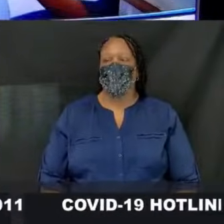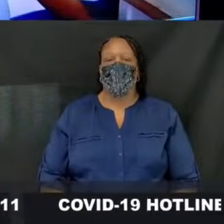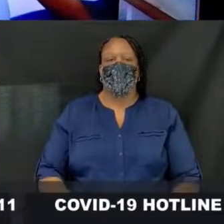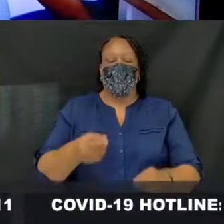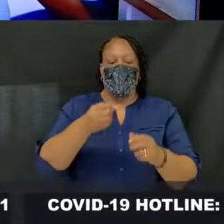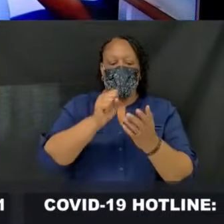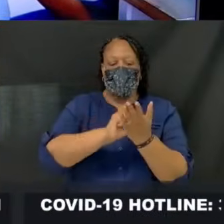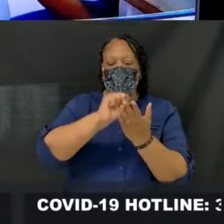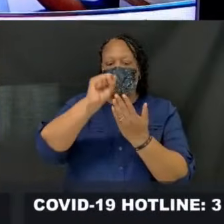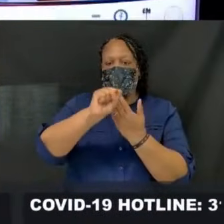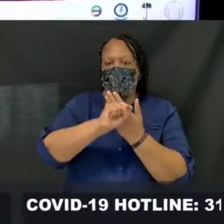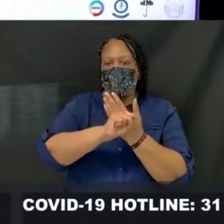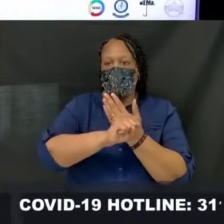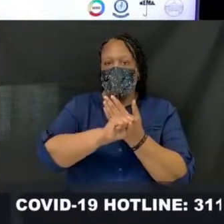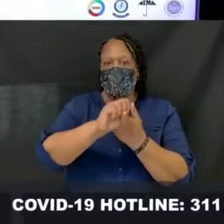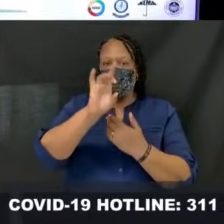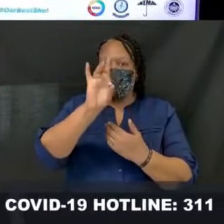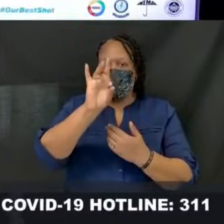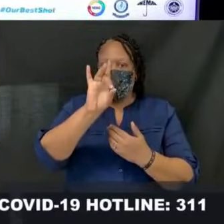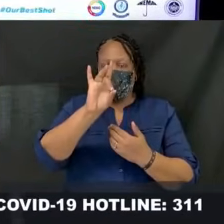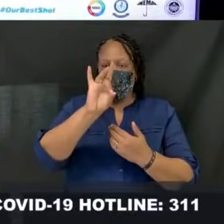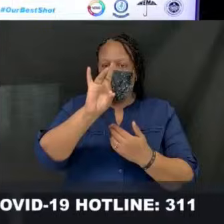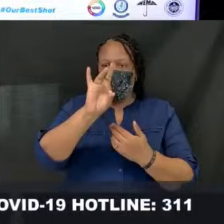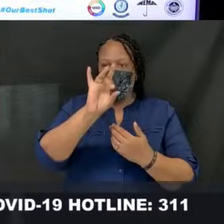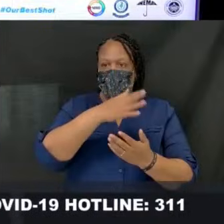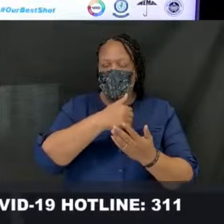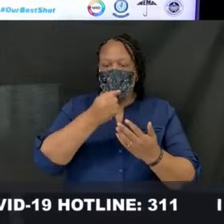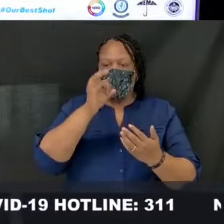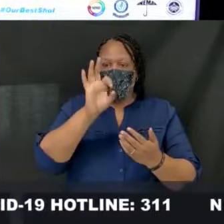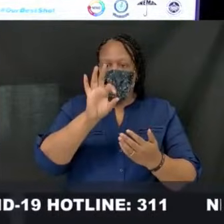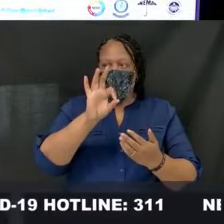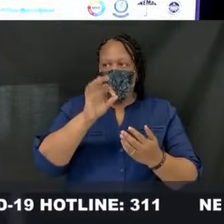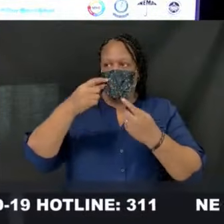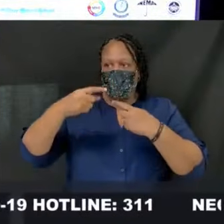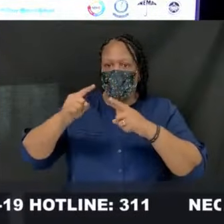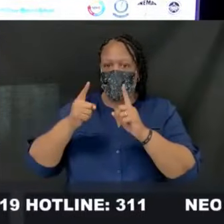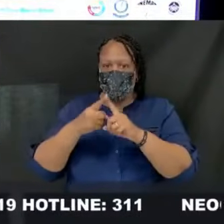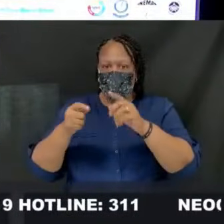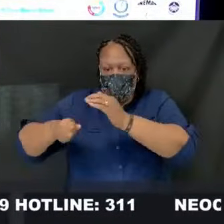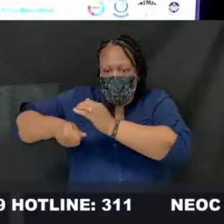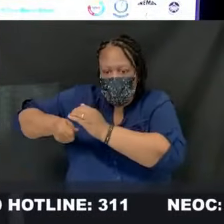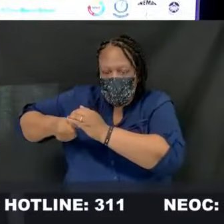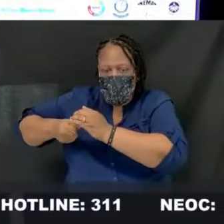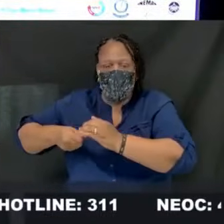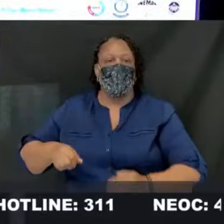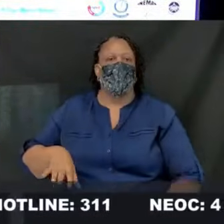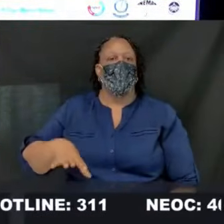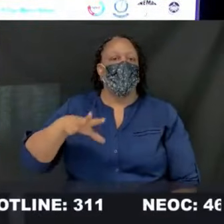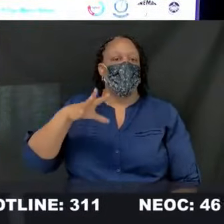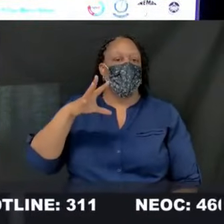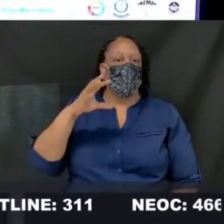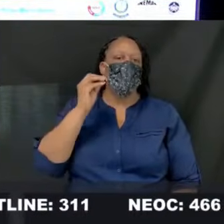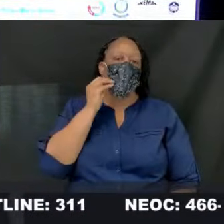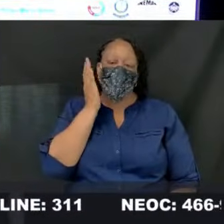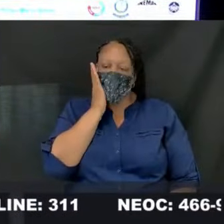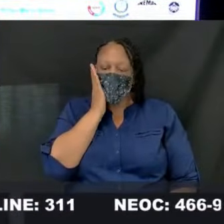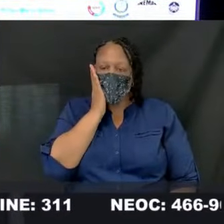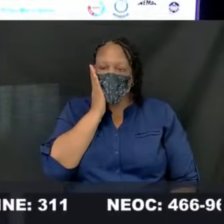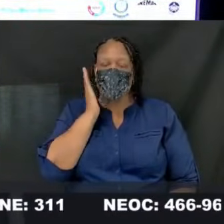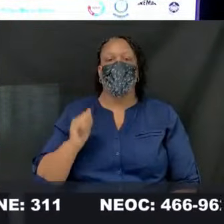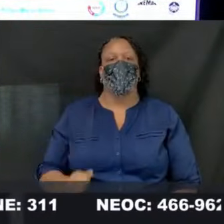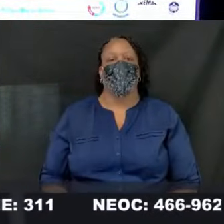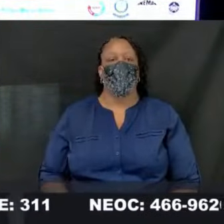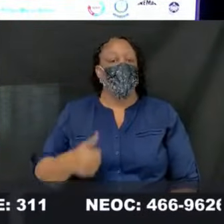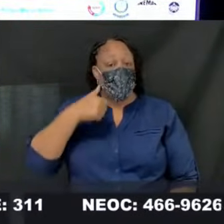8th and 9th, while Brown was in quarantine at the hotel, as an incoming traveler, he was visited